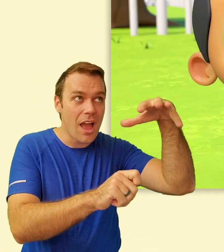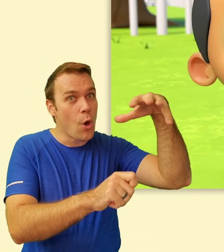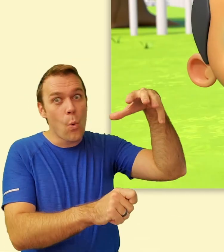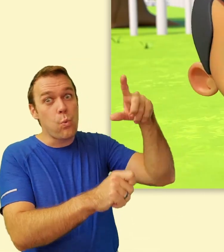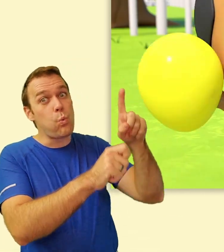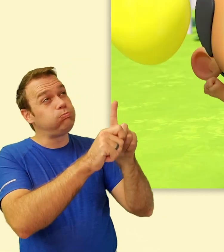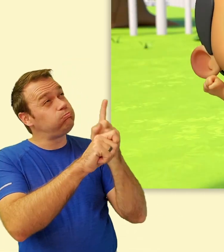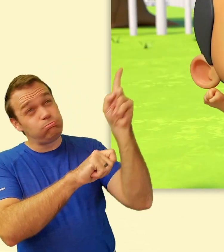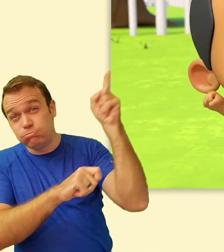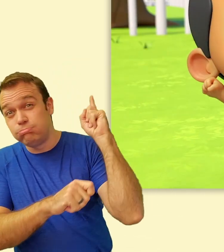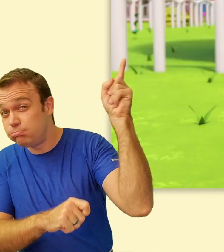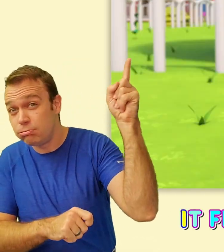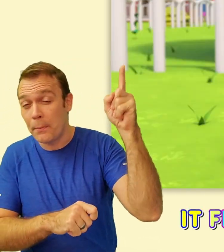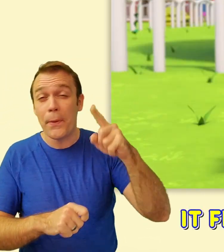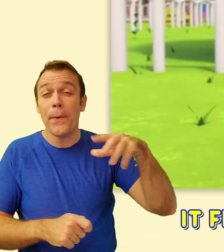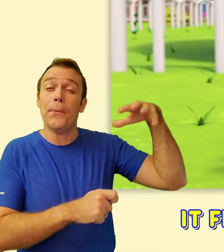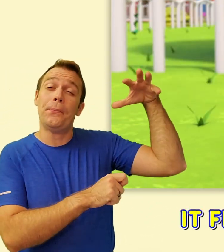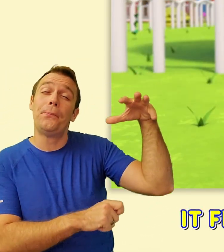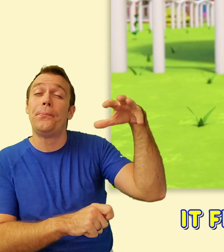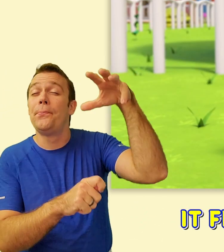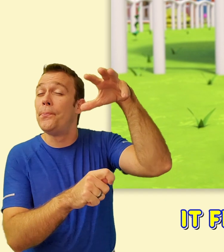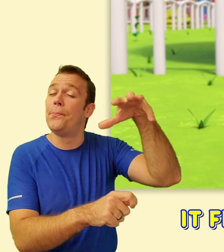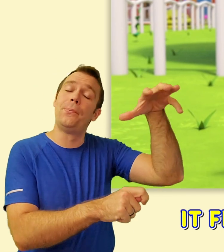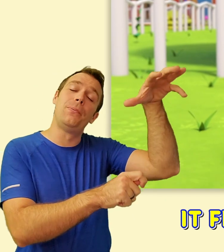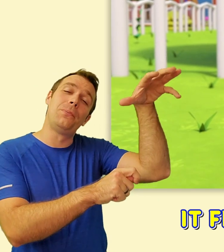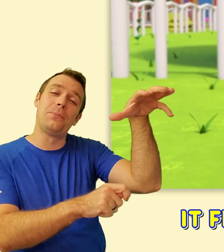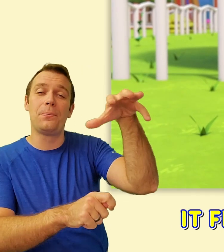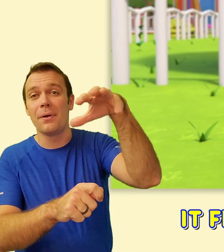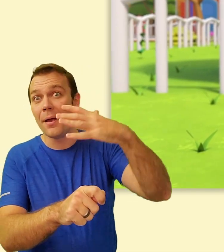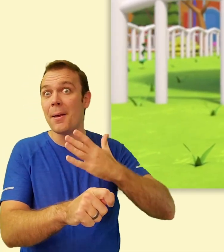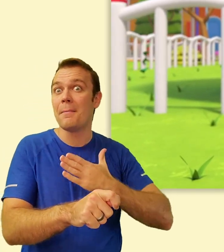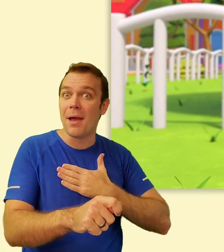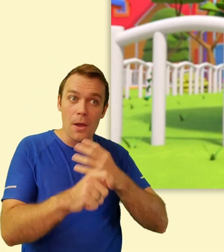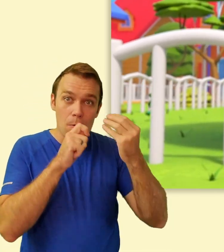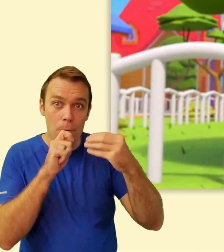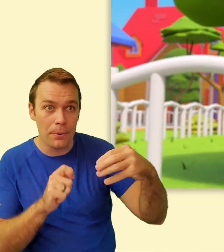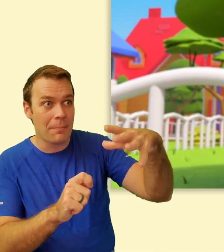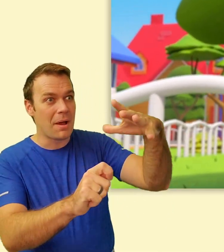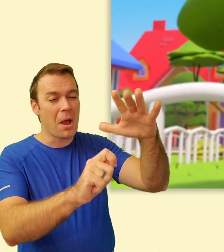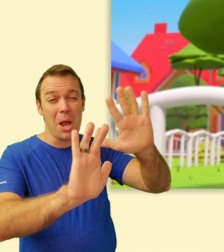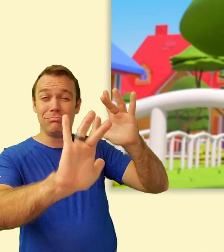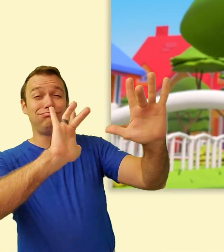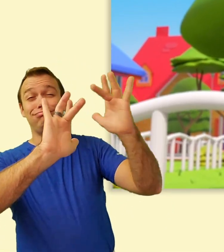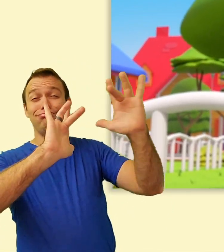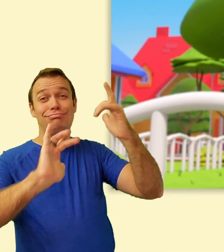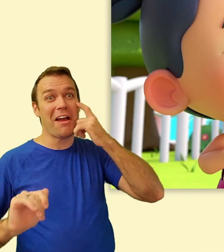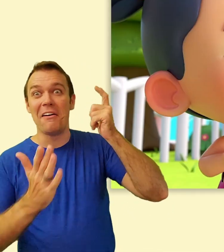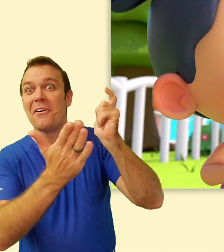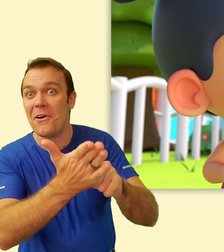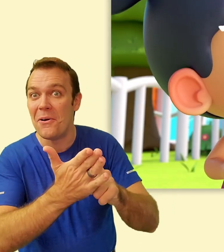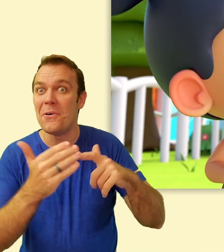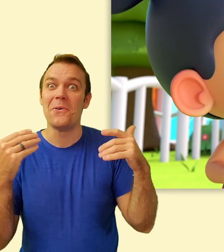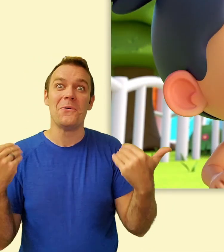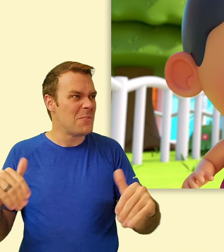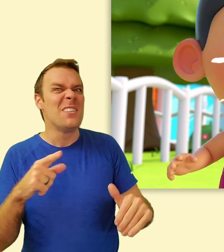way up high. It flies so gently in the air. My balloon looks bright up